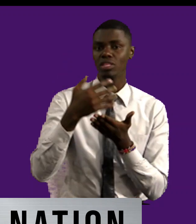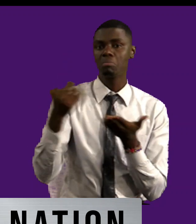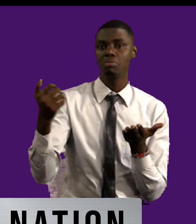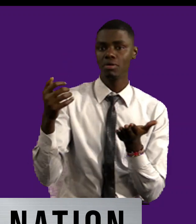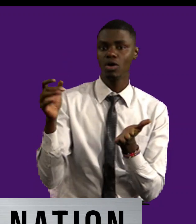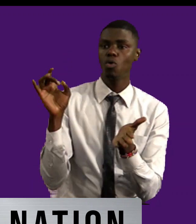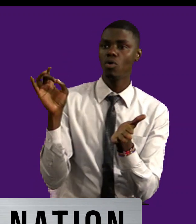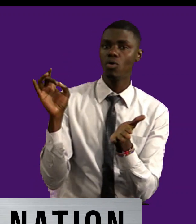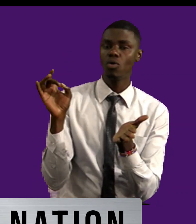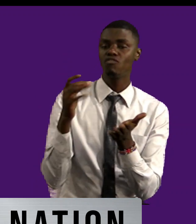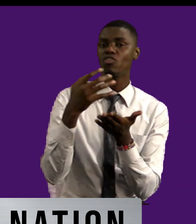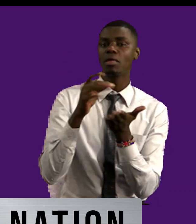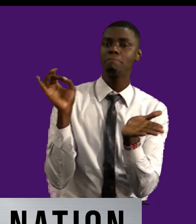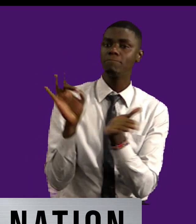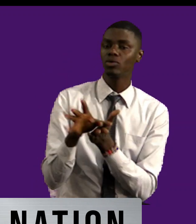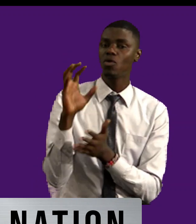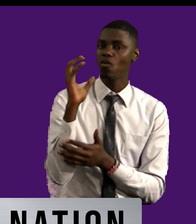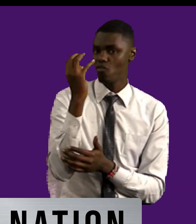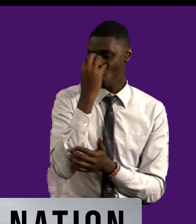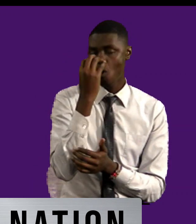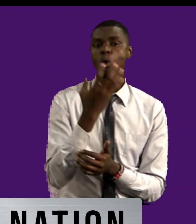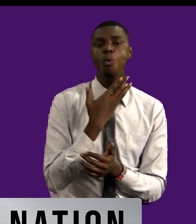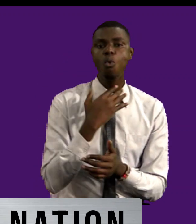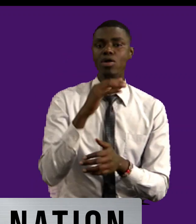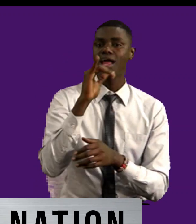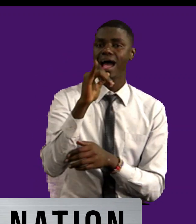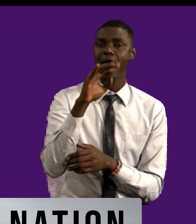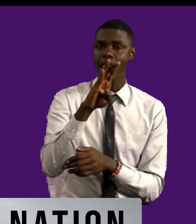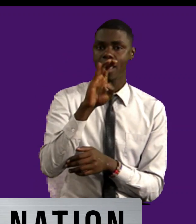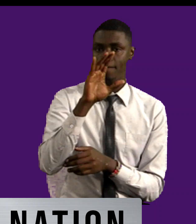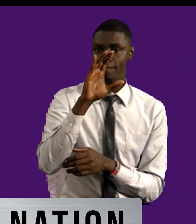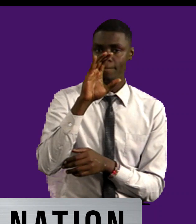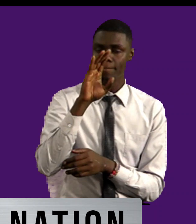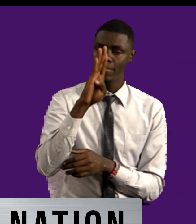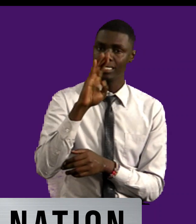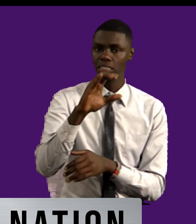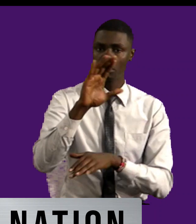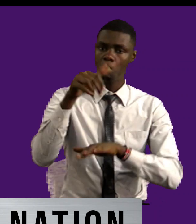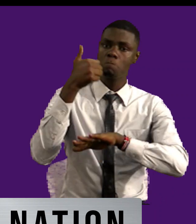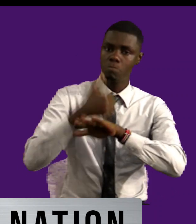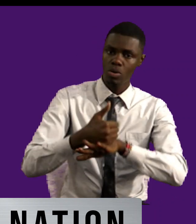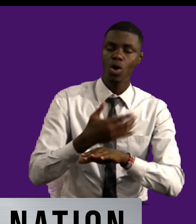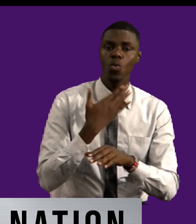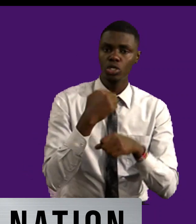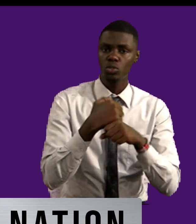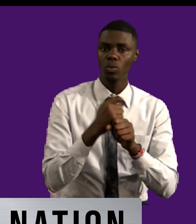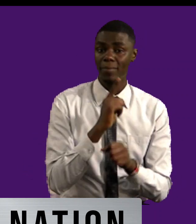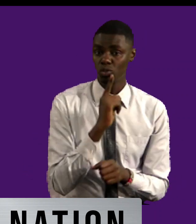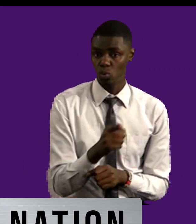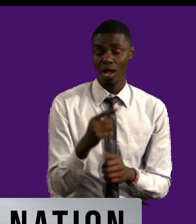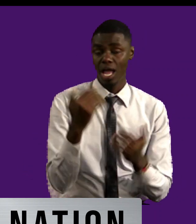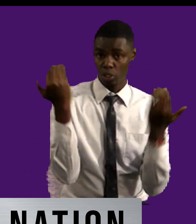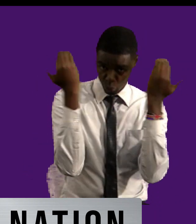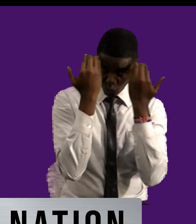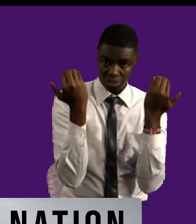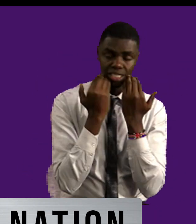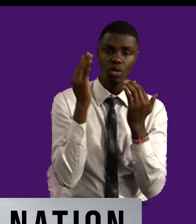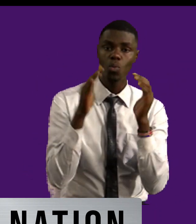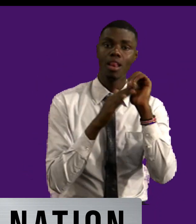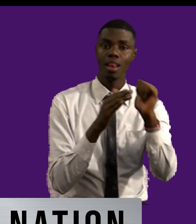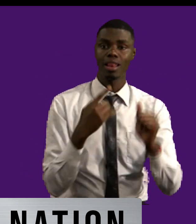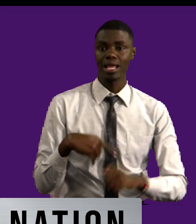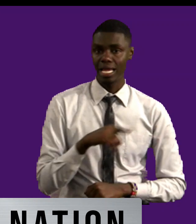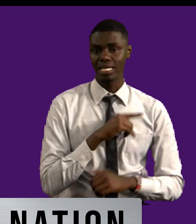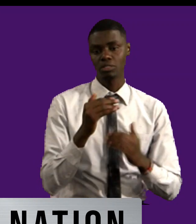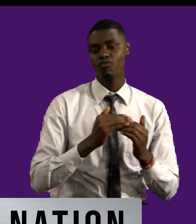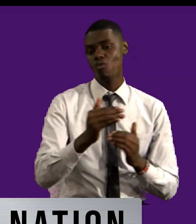removal of President Ruto, we first want the IBC in place. We want to ensure that judiciary will guide us